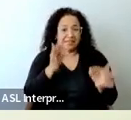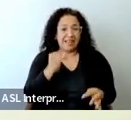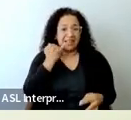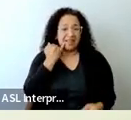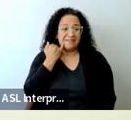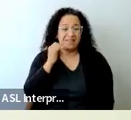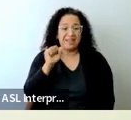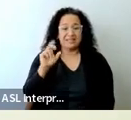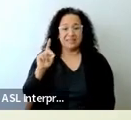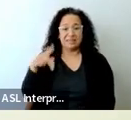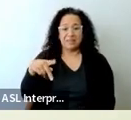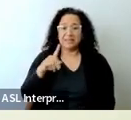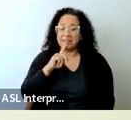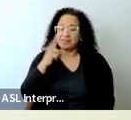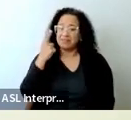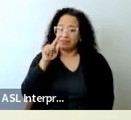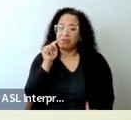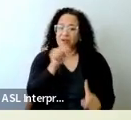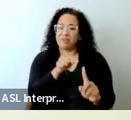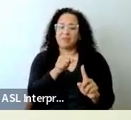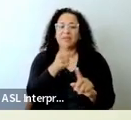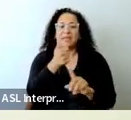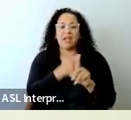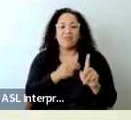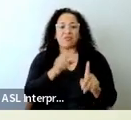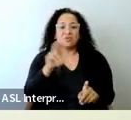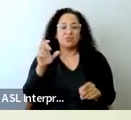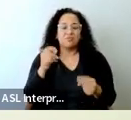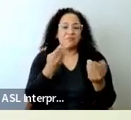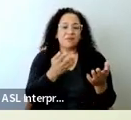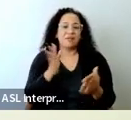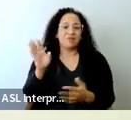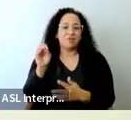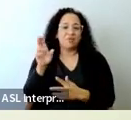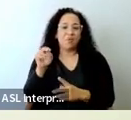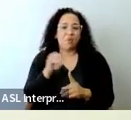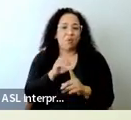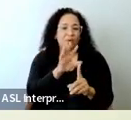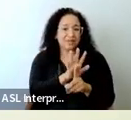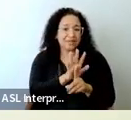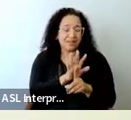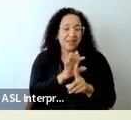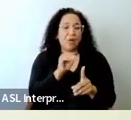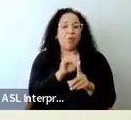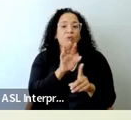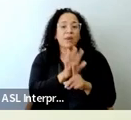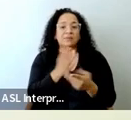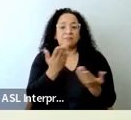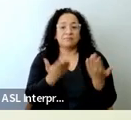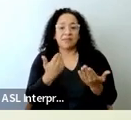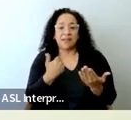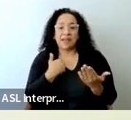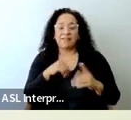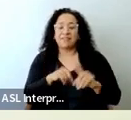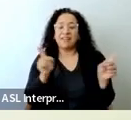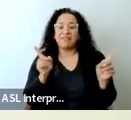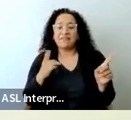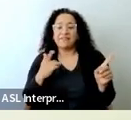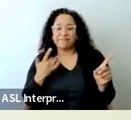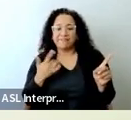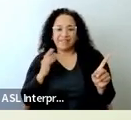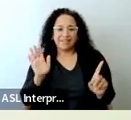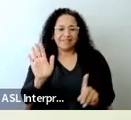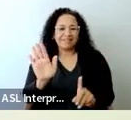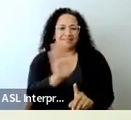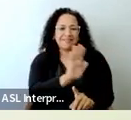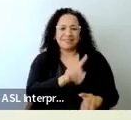is for them. Each regional center provides their own orientation, and the orientations may have a different feel